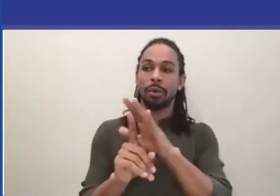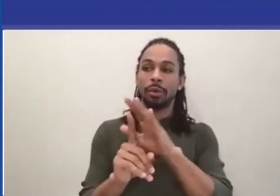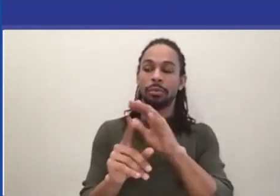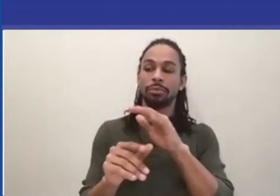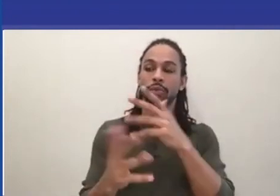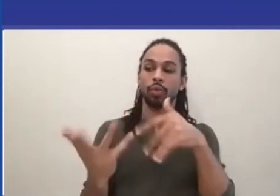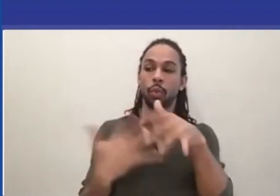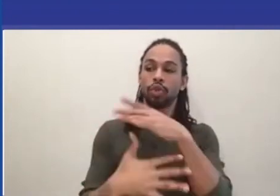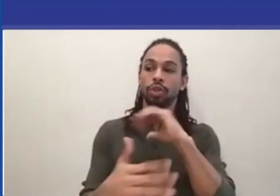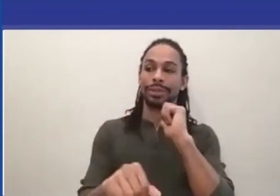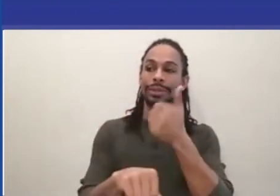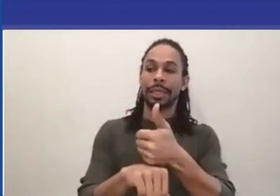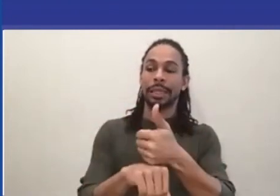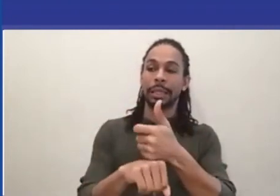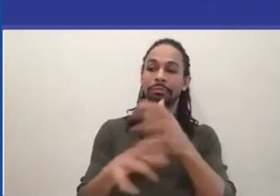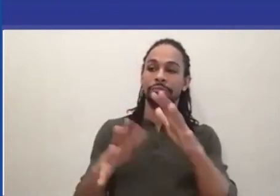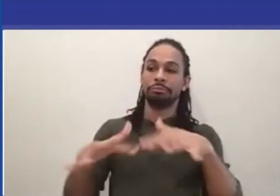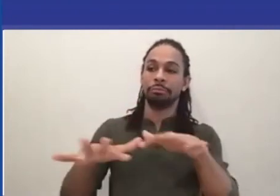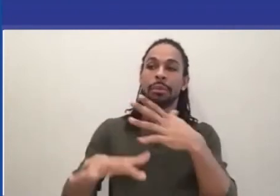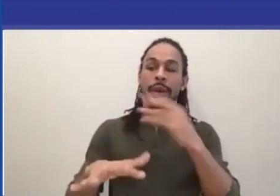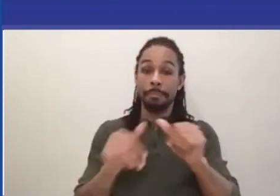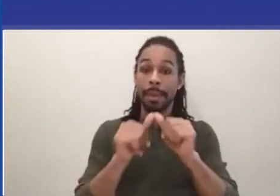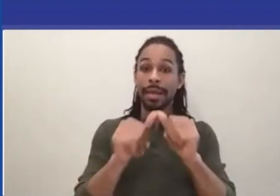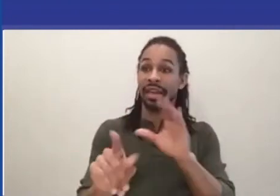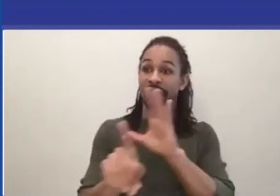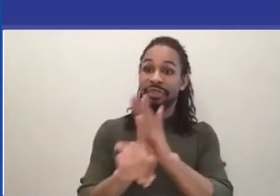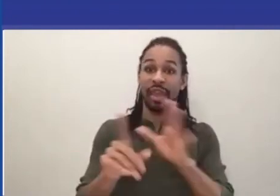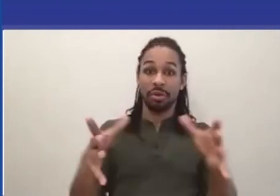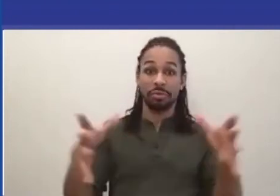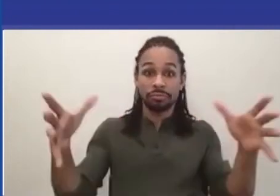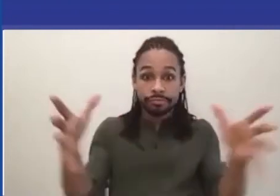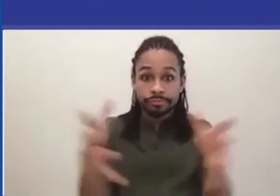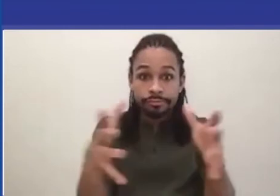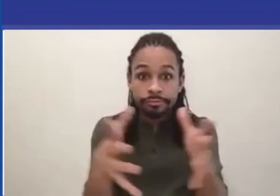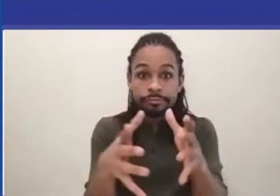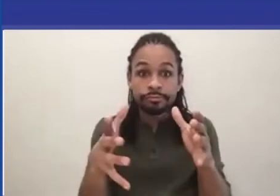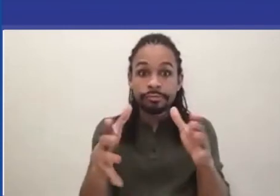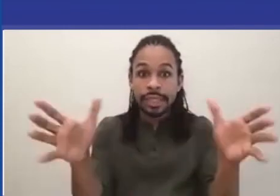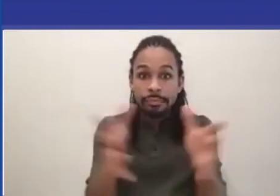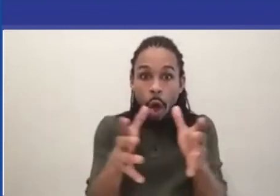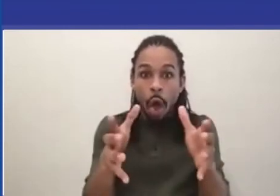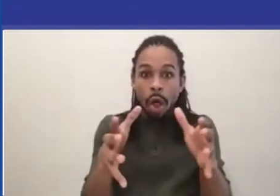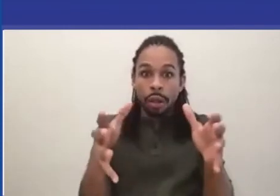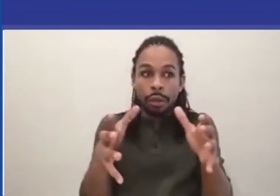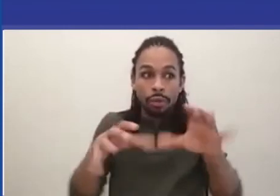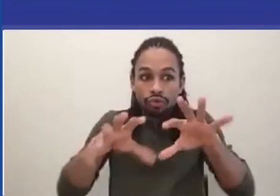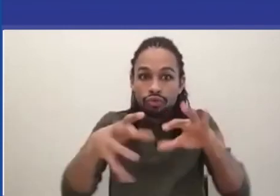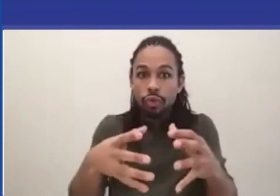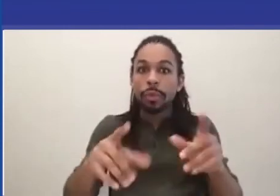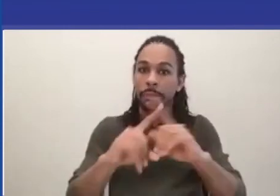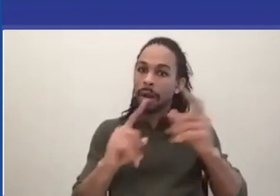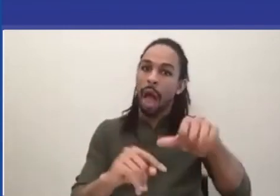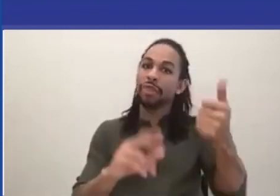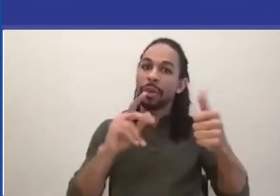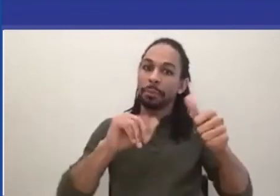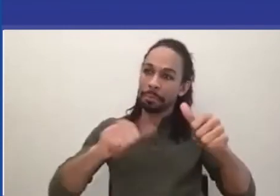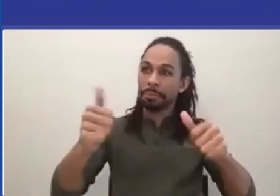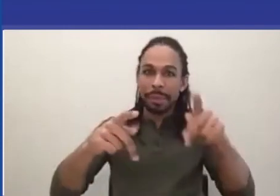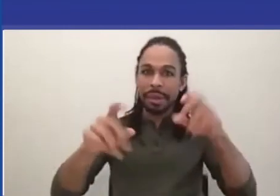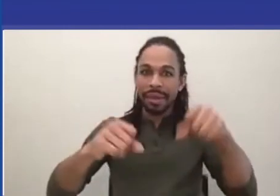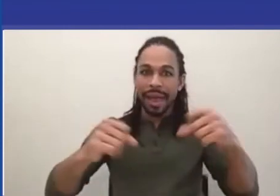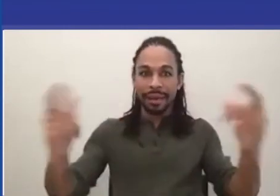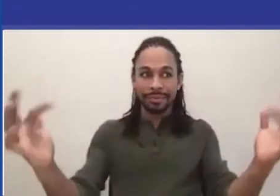maybe it's a small gathering. Other people can gather across the platform and not have it be